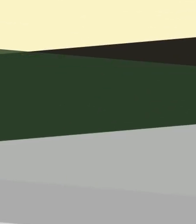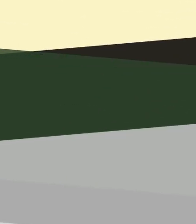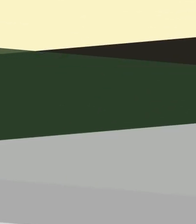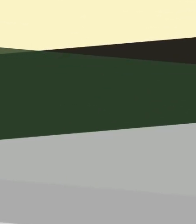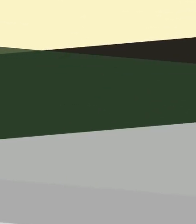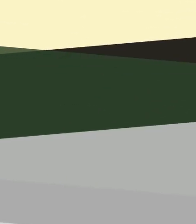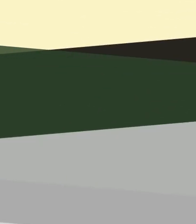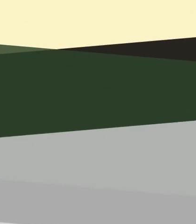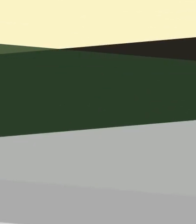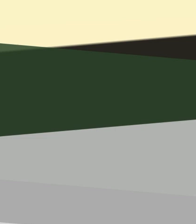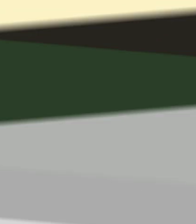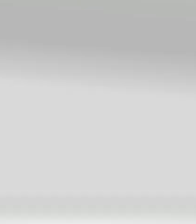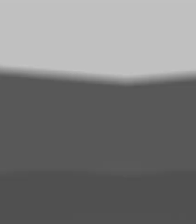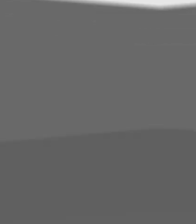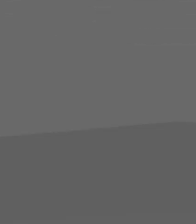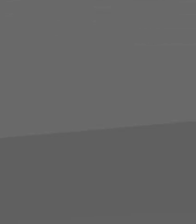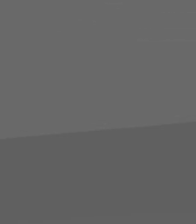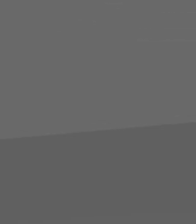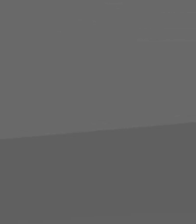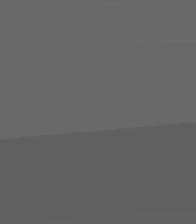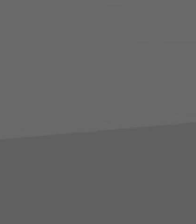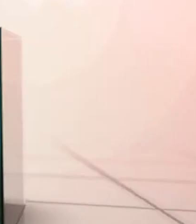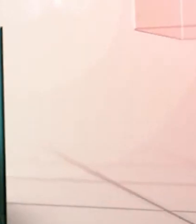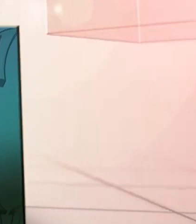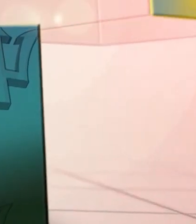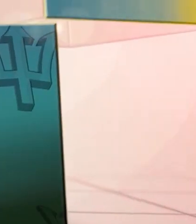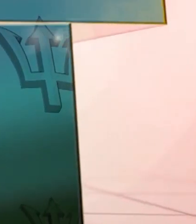life, your health, your Insure.